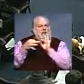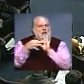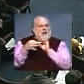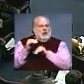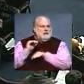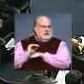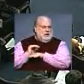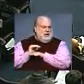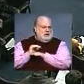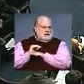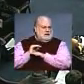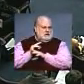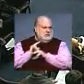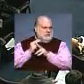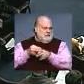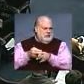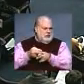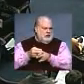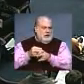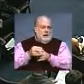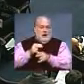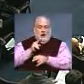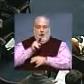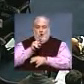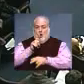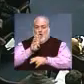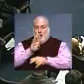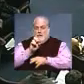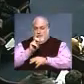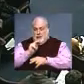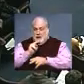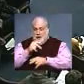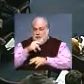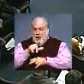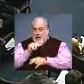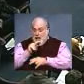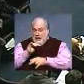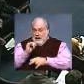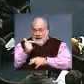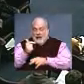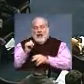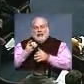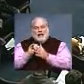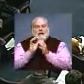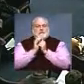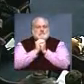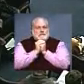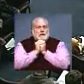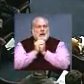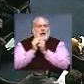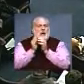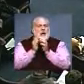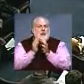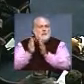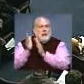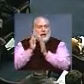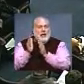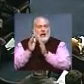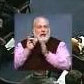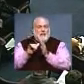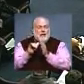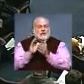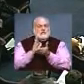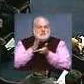wanted to just mention. Urban planning, that's what we're asking for, and you can't urban plan if you don't stop and think about what